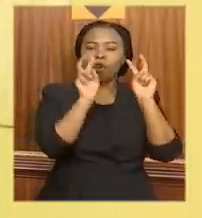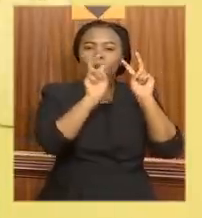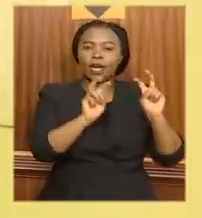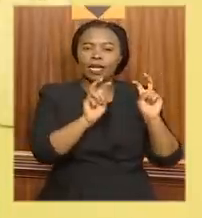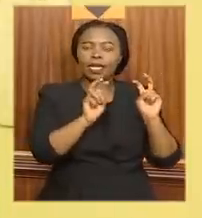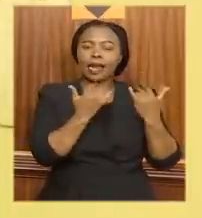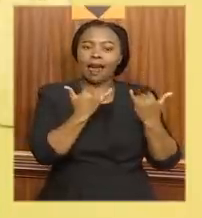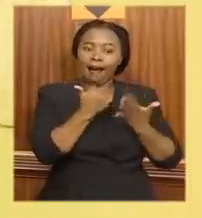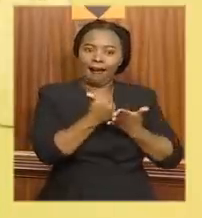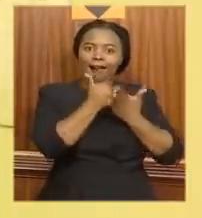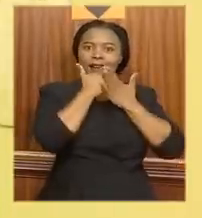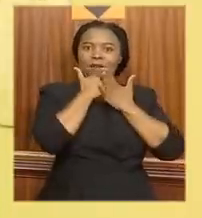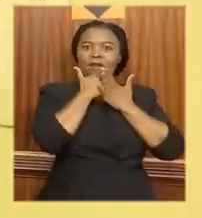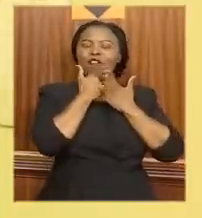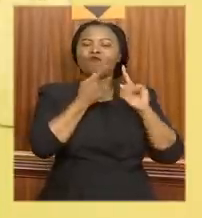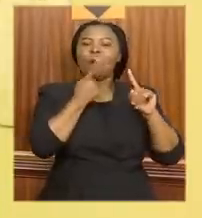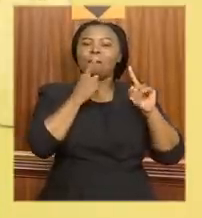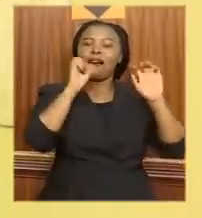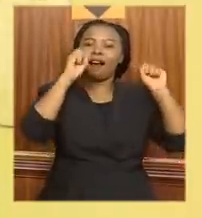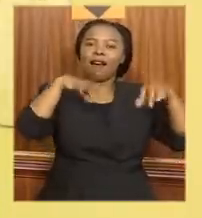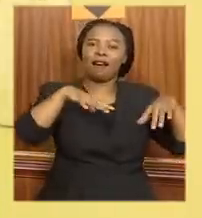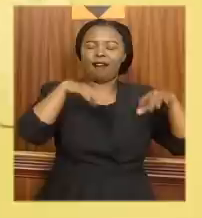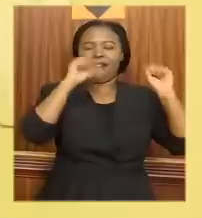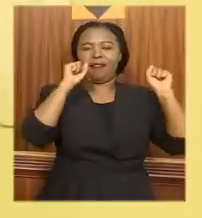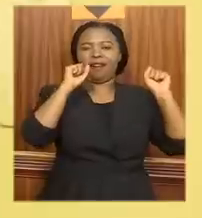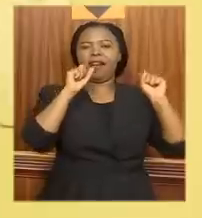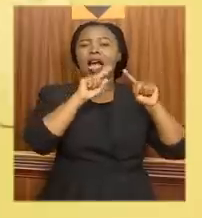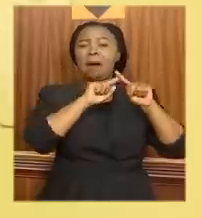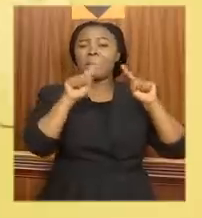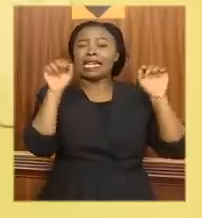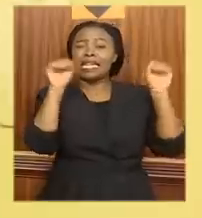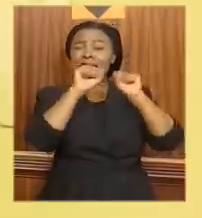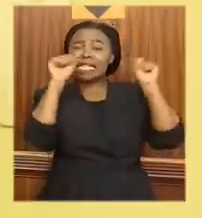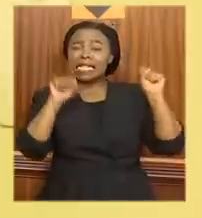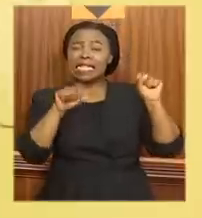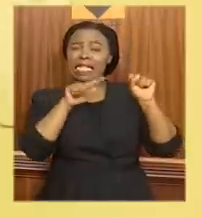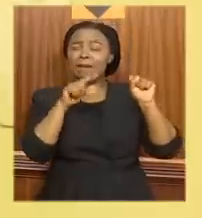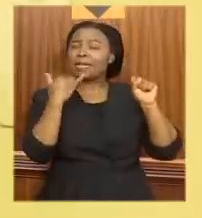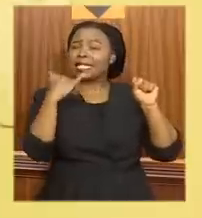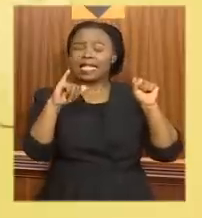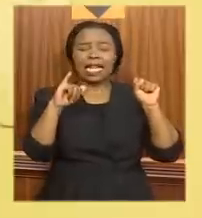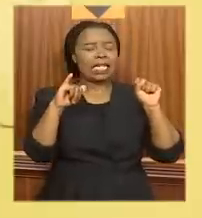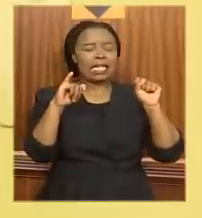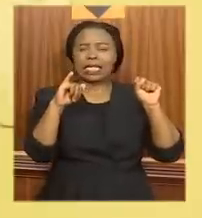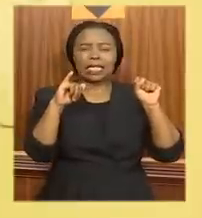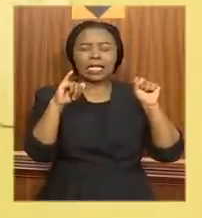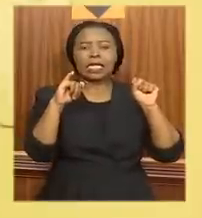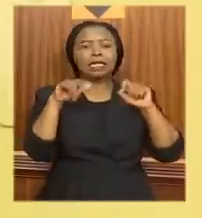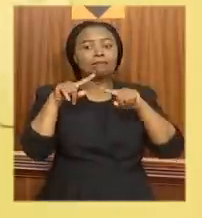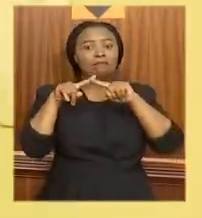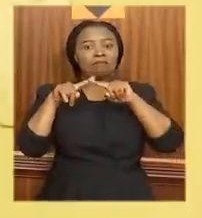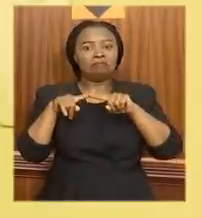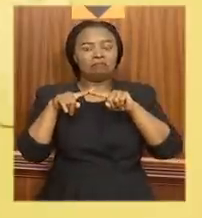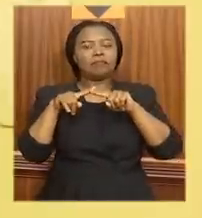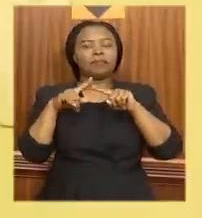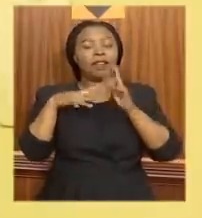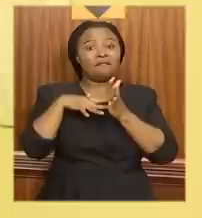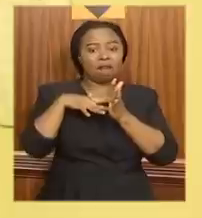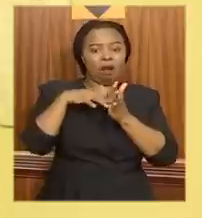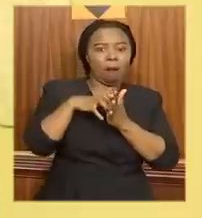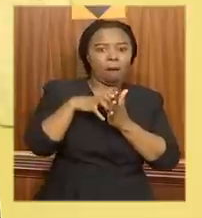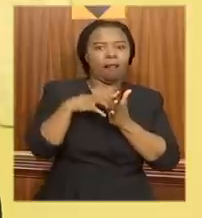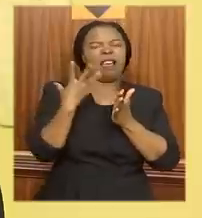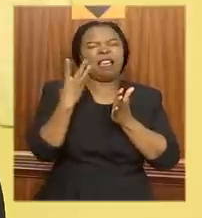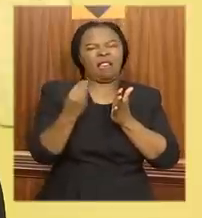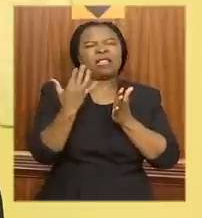shedding, the system remains unreliable and vulnerable. The